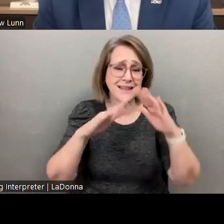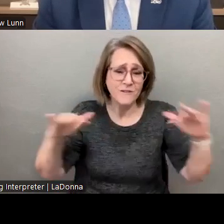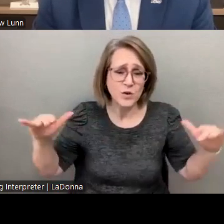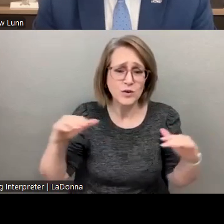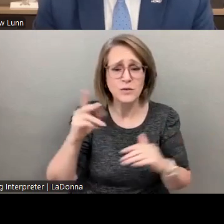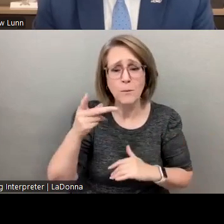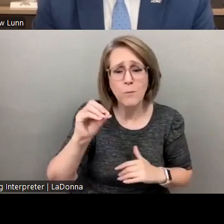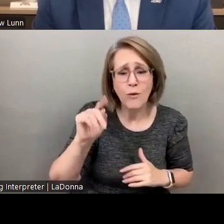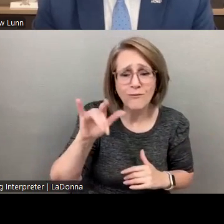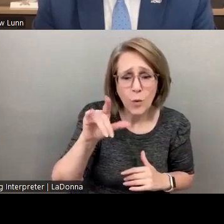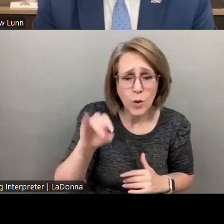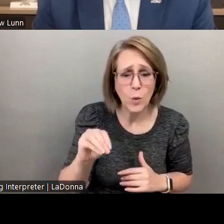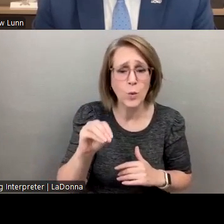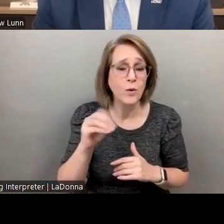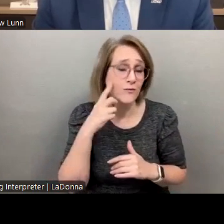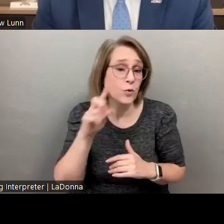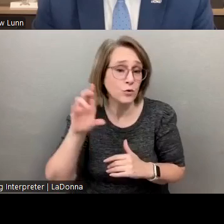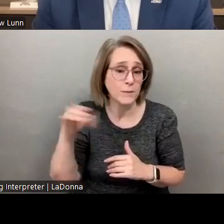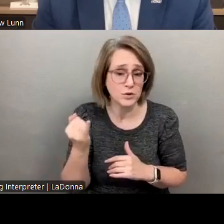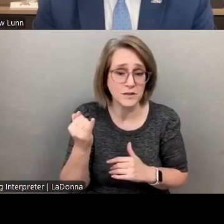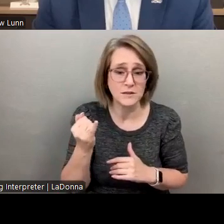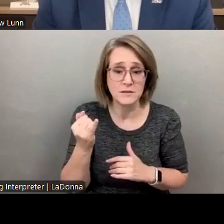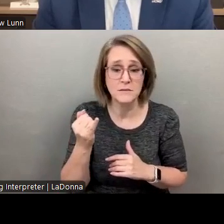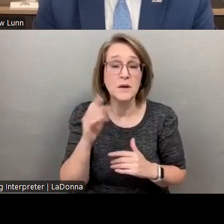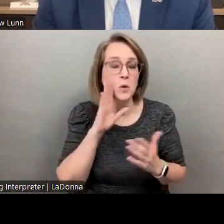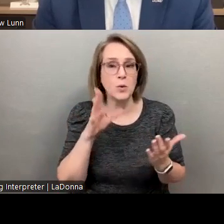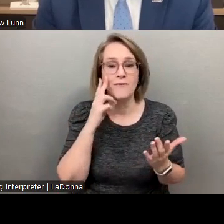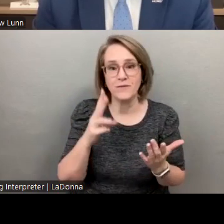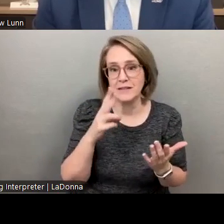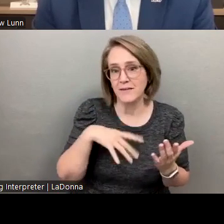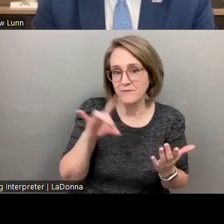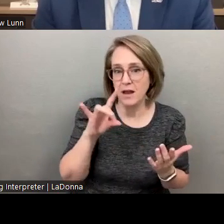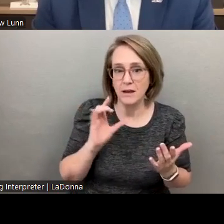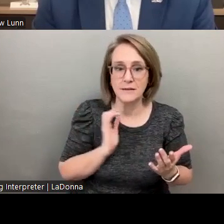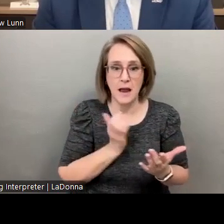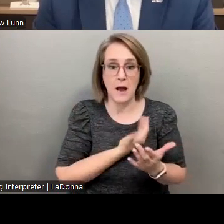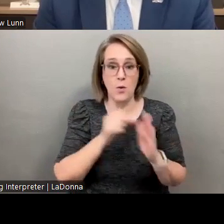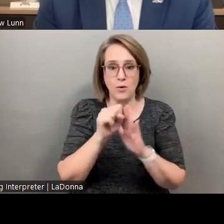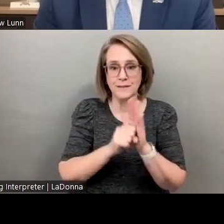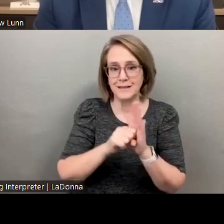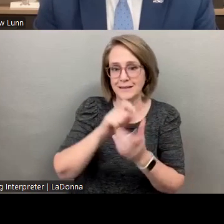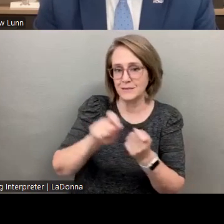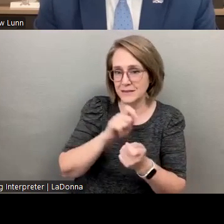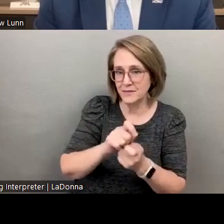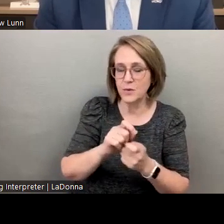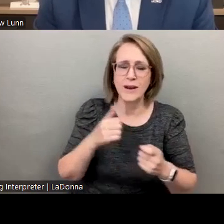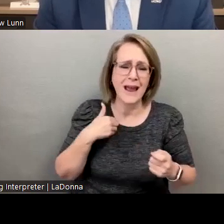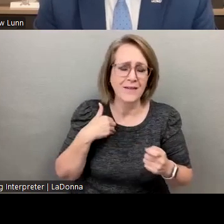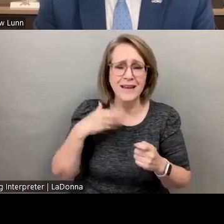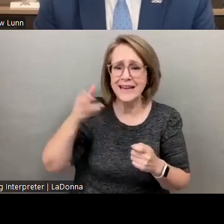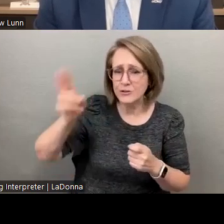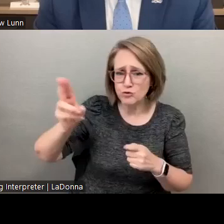member survey over the years, and Elizabeth touched on this. In Colorado specifically, we have a long history of